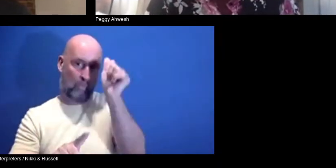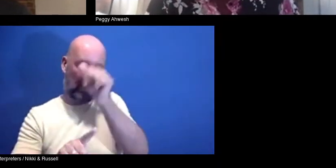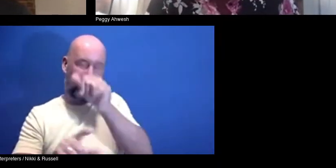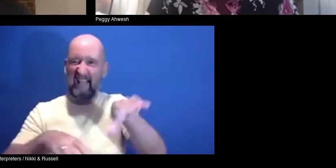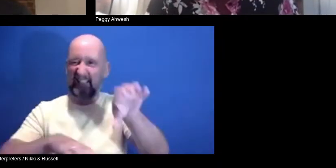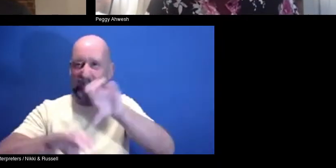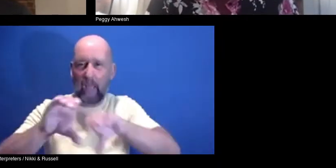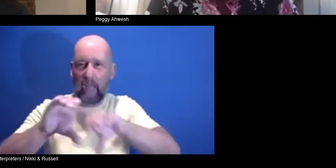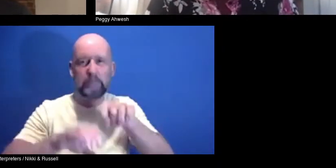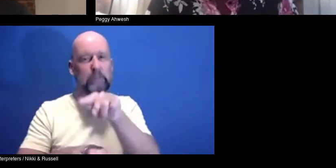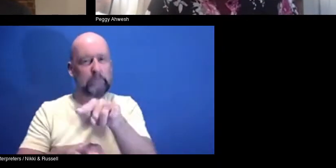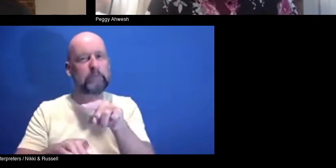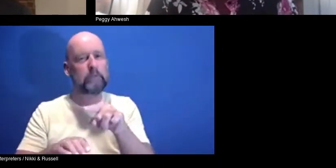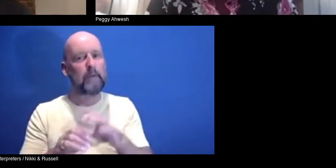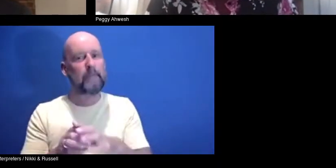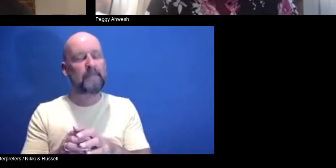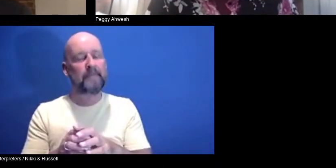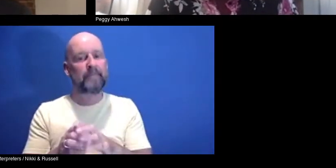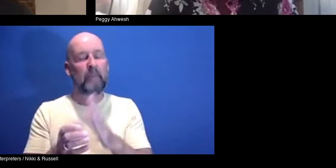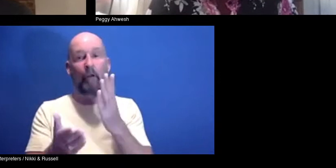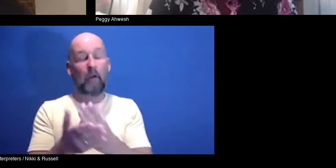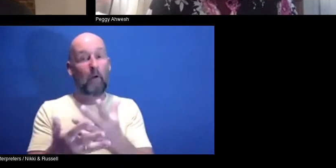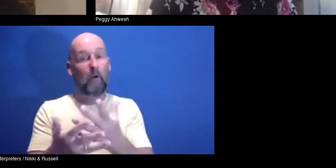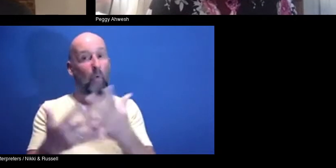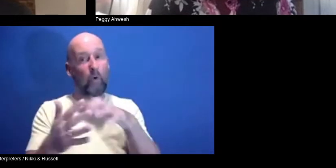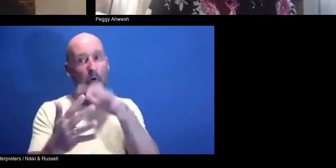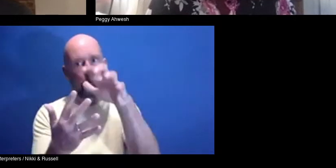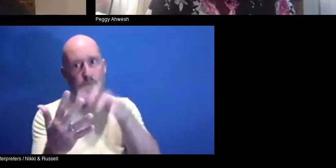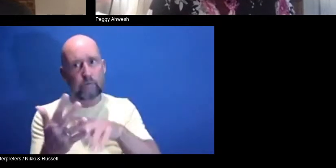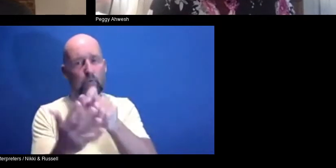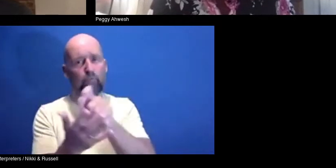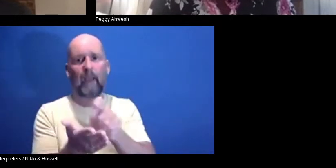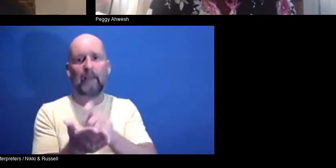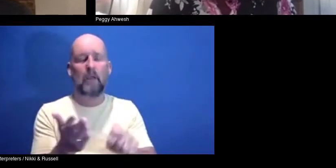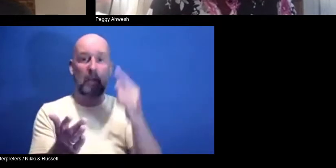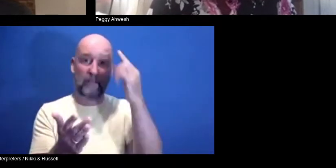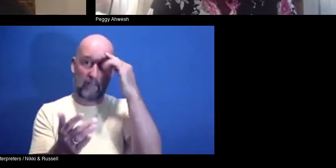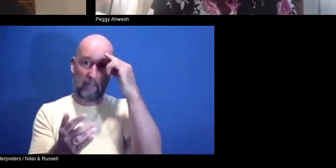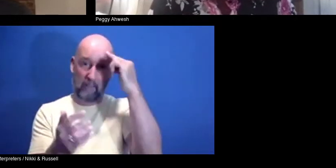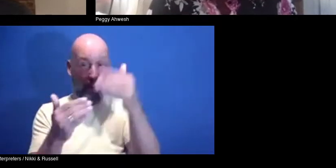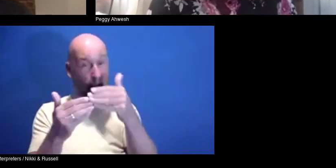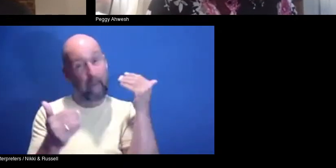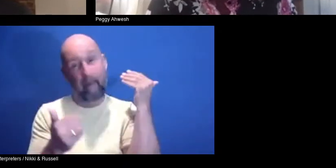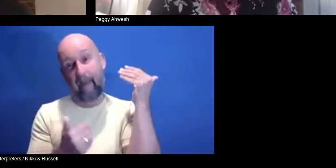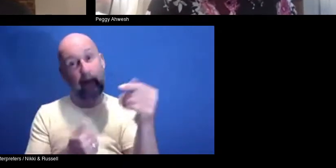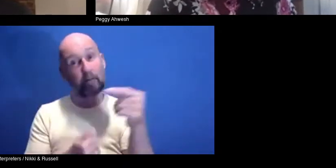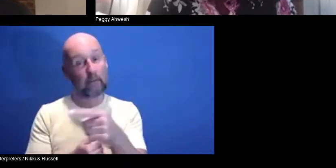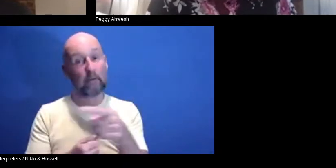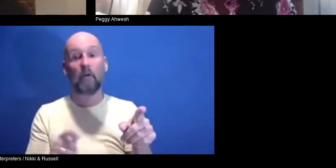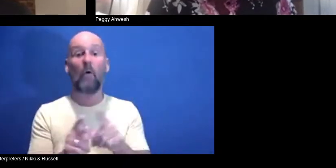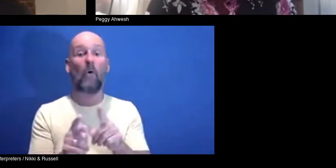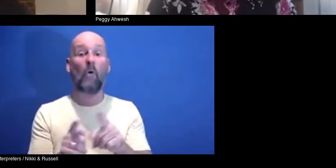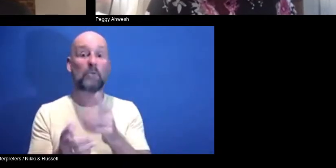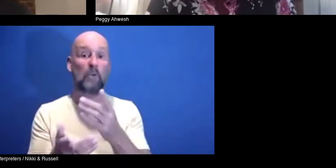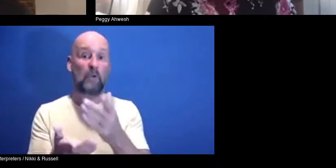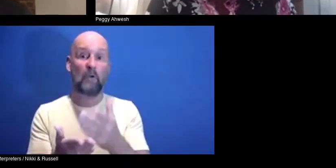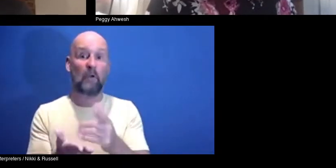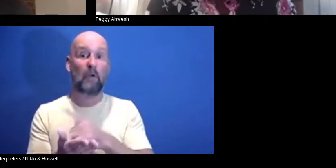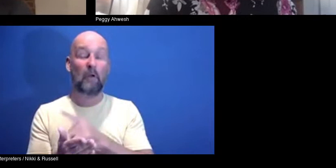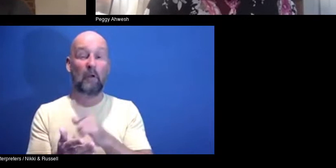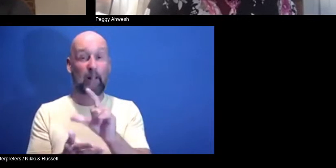scientist, I guess you would say. Very prolific writer and very ahead of his time. And also perhaps toward the end of his life, a bit